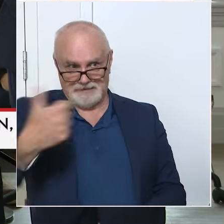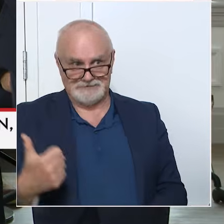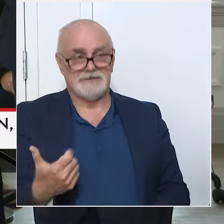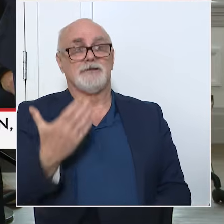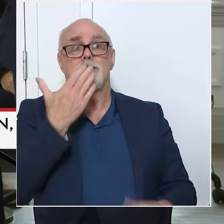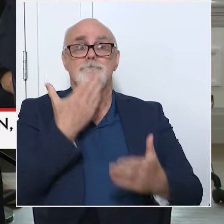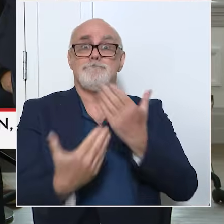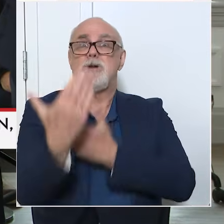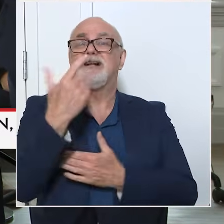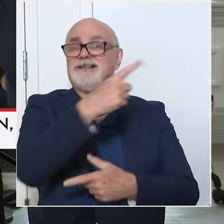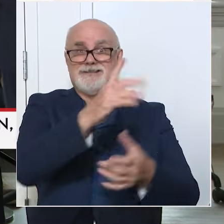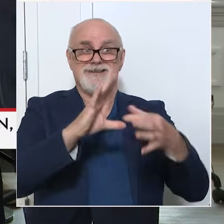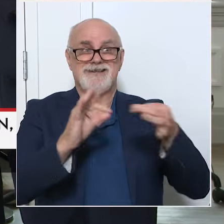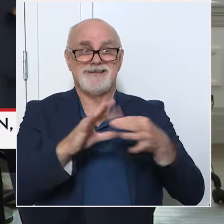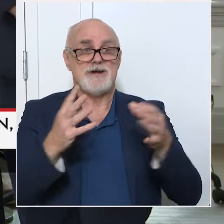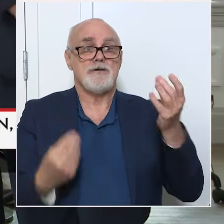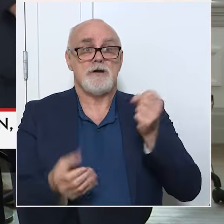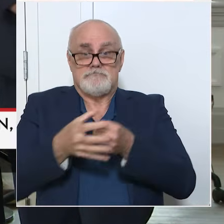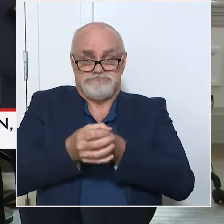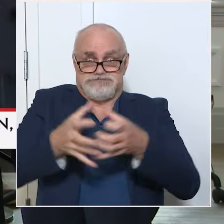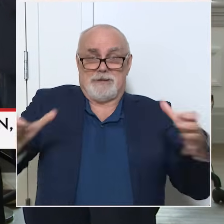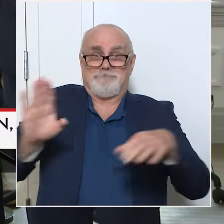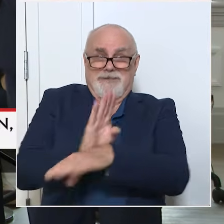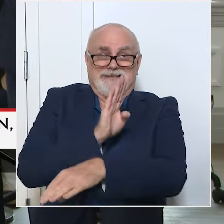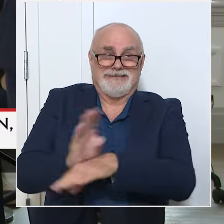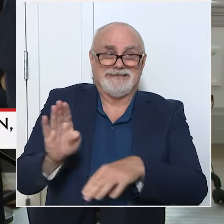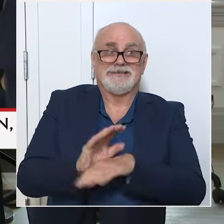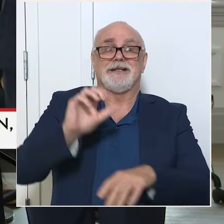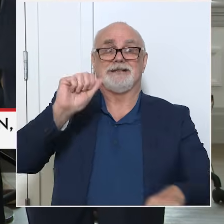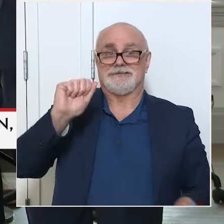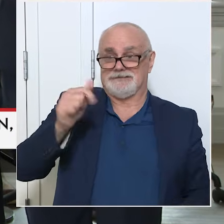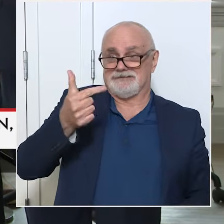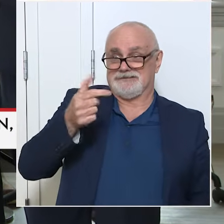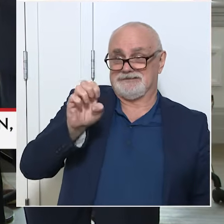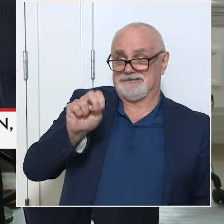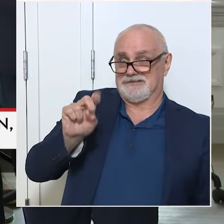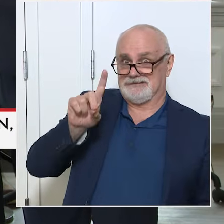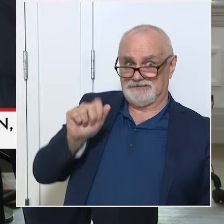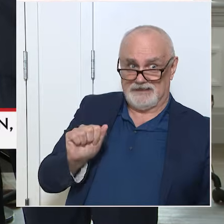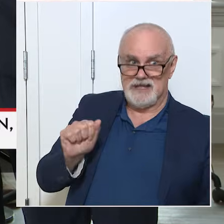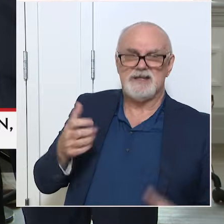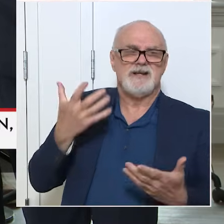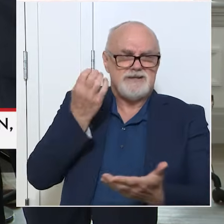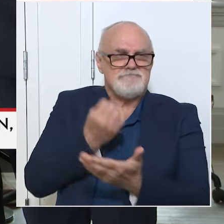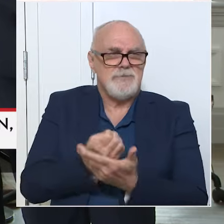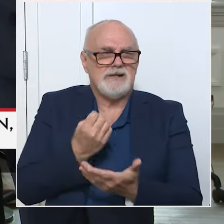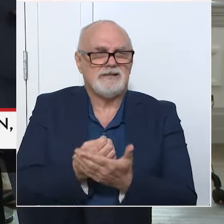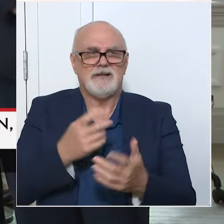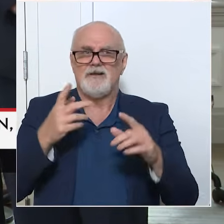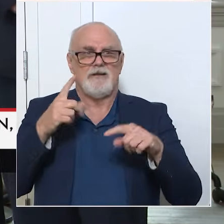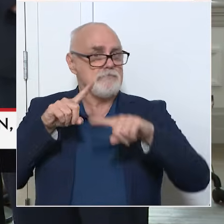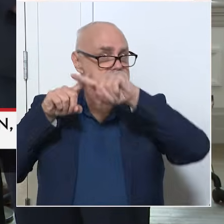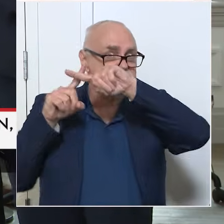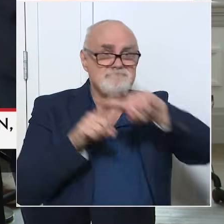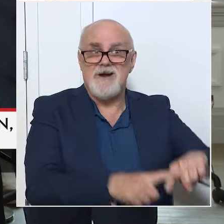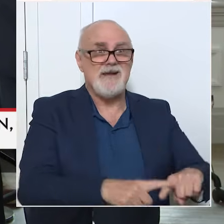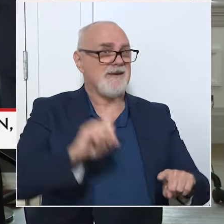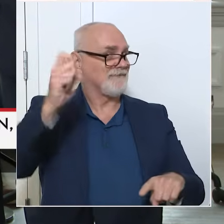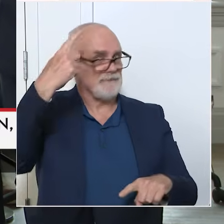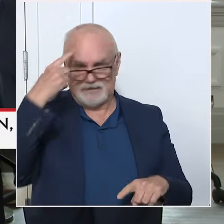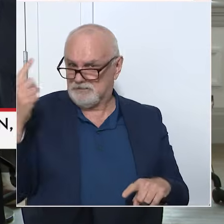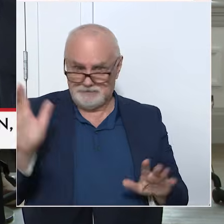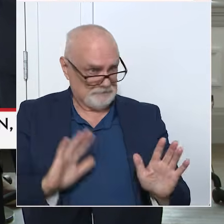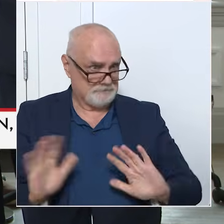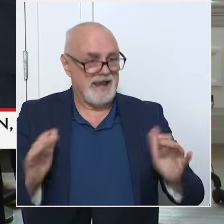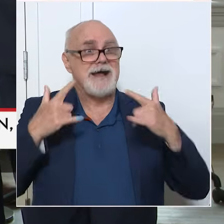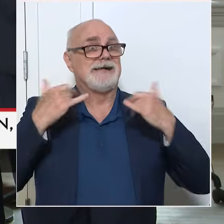district needs to have an economy that does step away from dependence on the federal government. With this shutdown looming